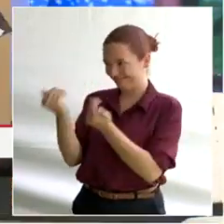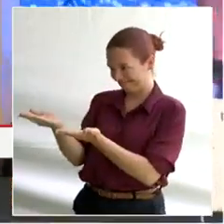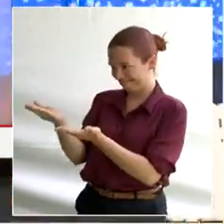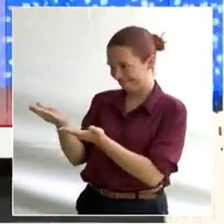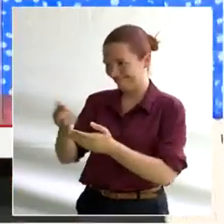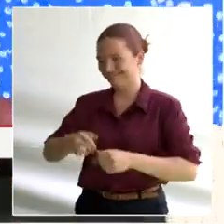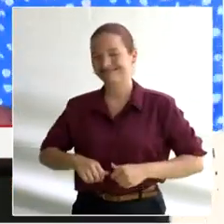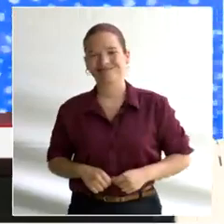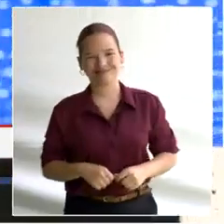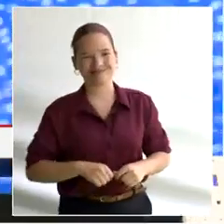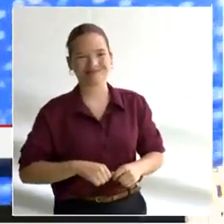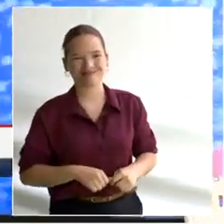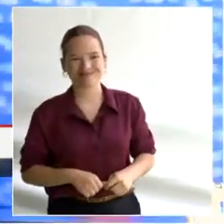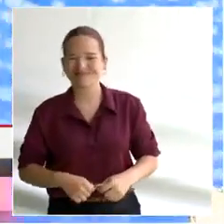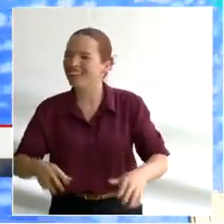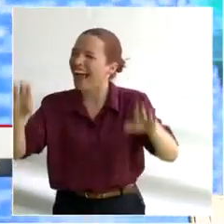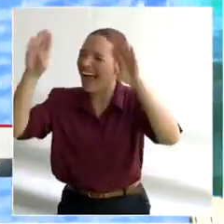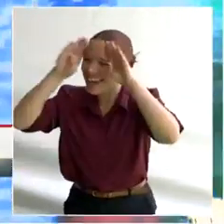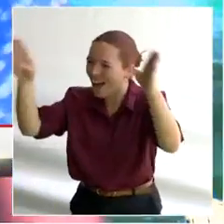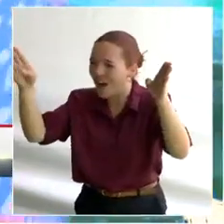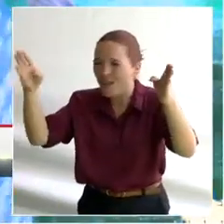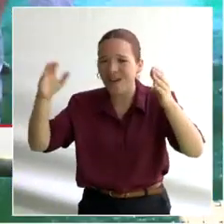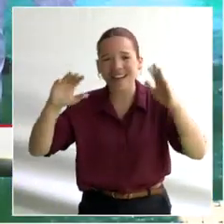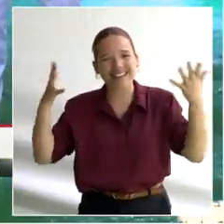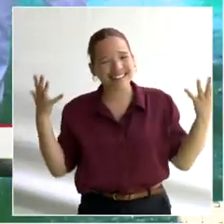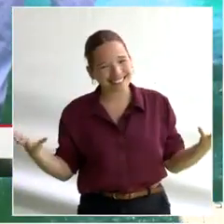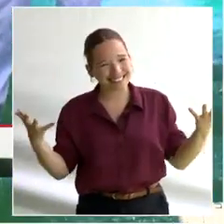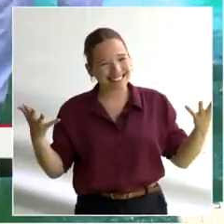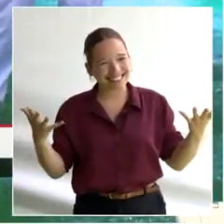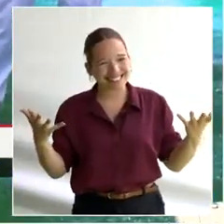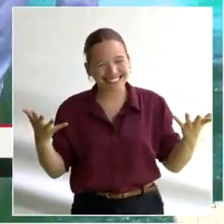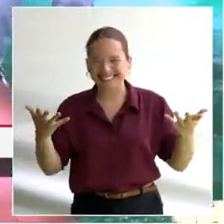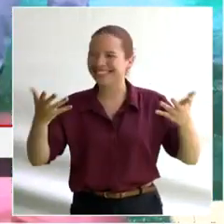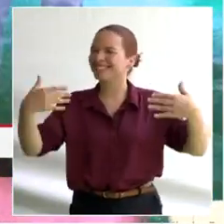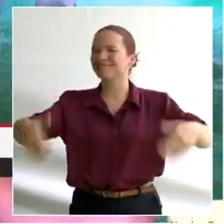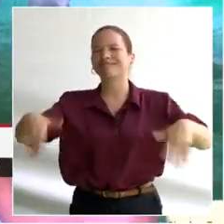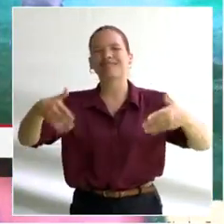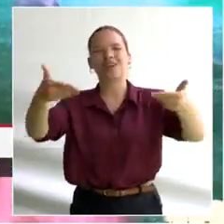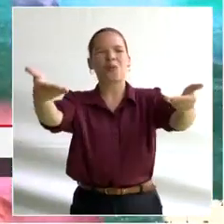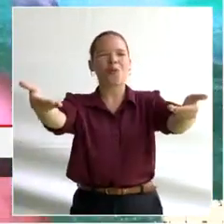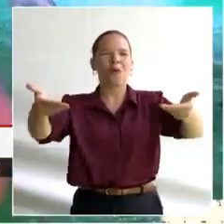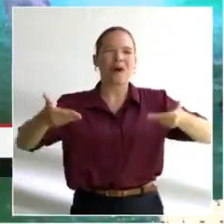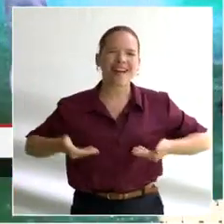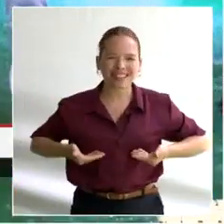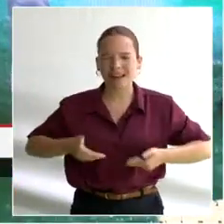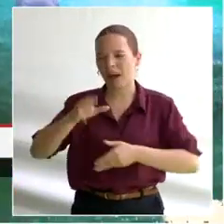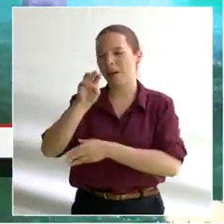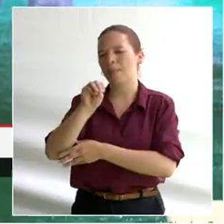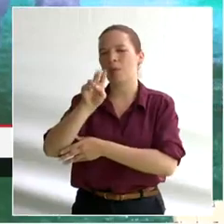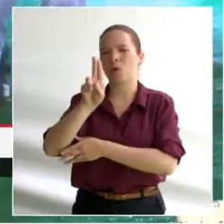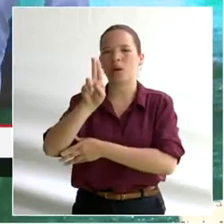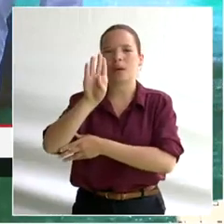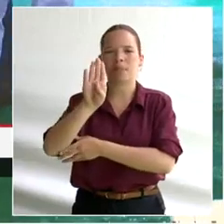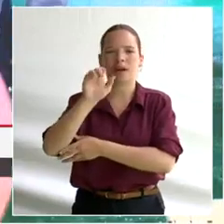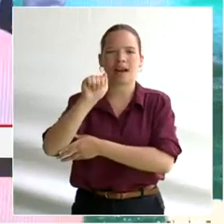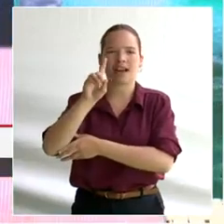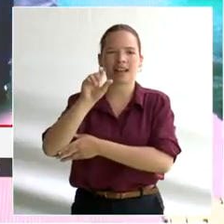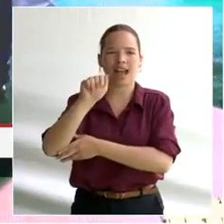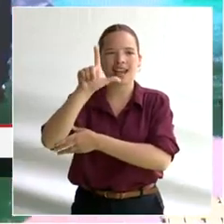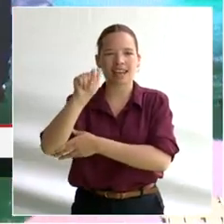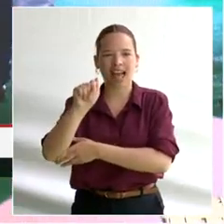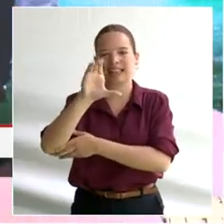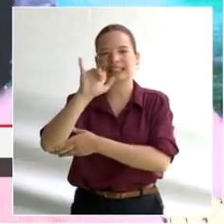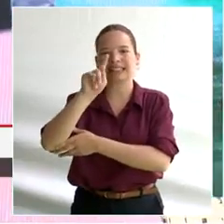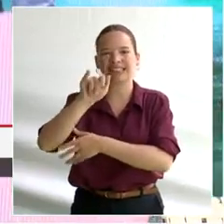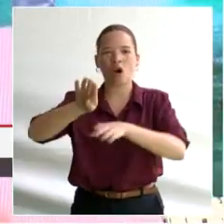hello, everybody, and welcome to the Mubadala City Open in Washington, D.C. I